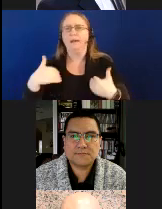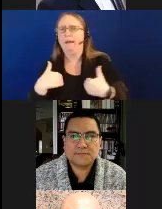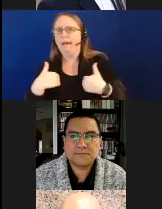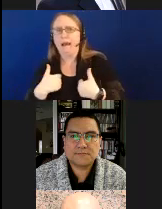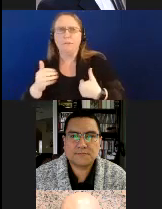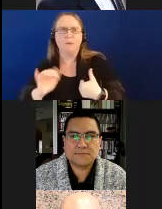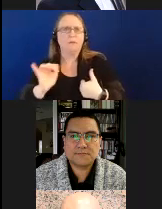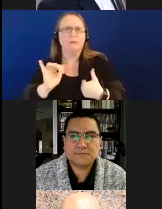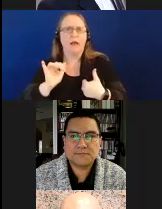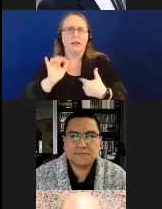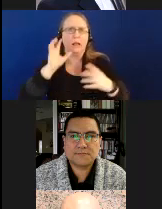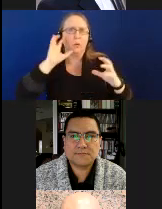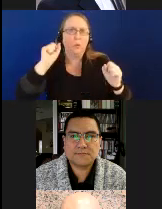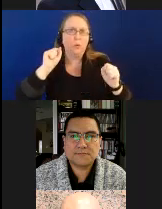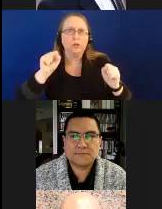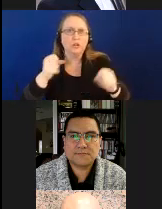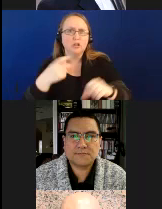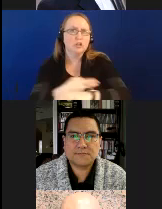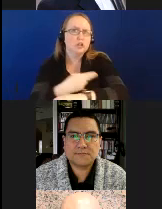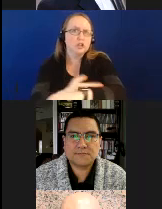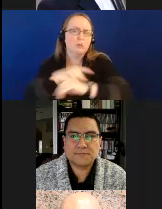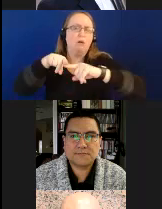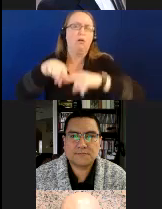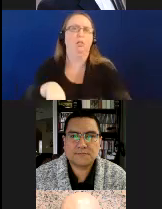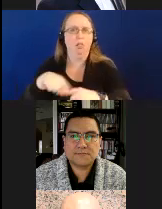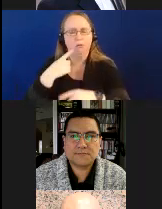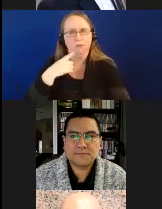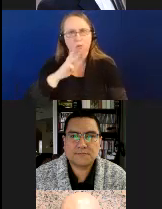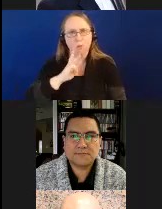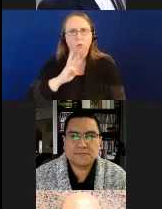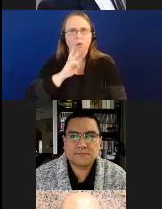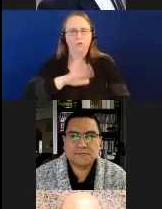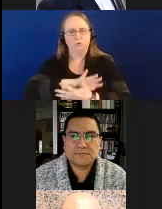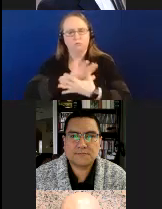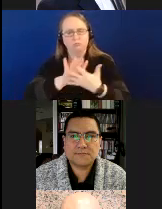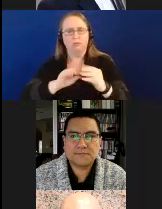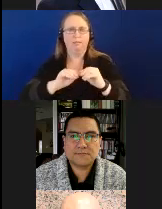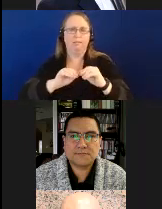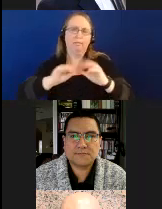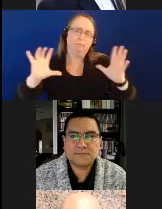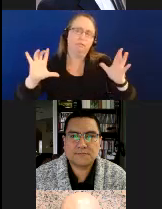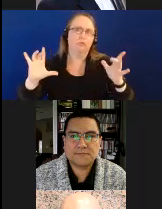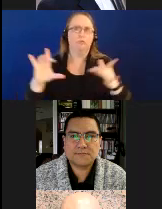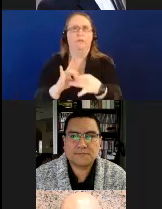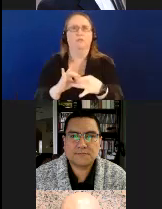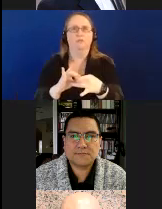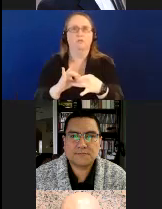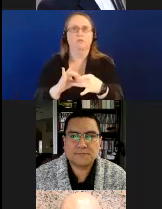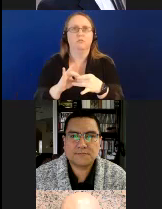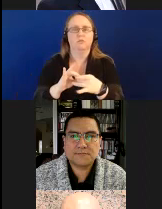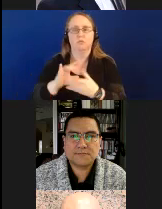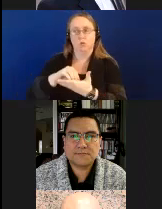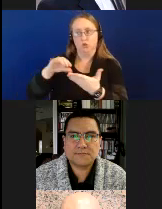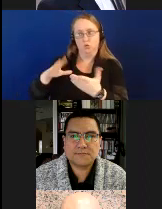bighorn sheep rely on the cactus to get water. And so there's very clear connections here with what students are